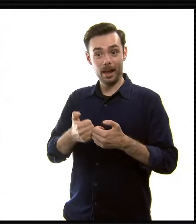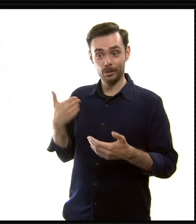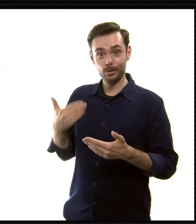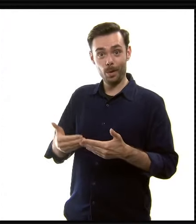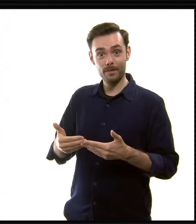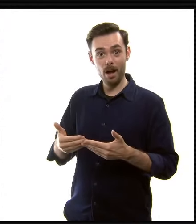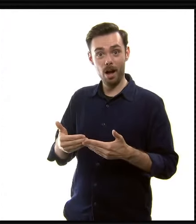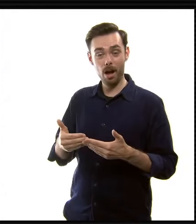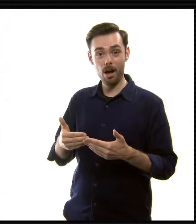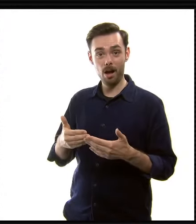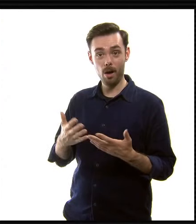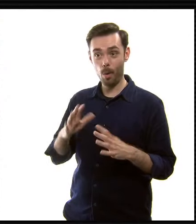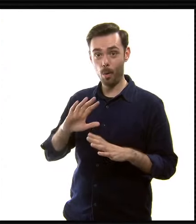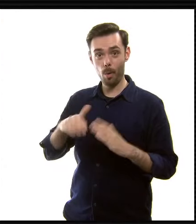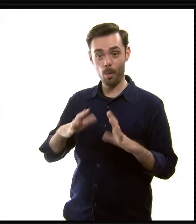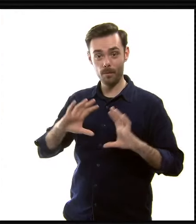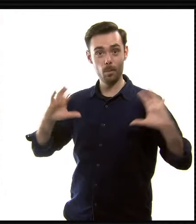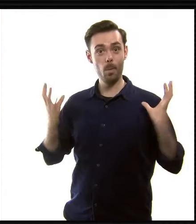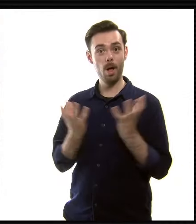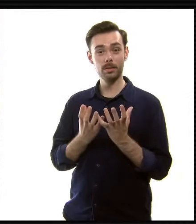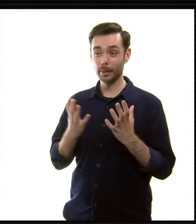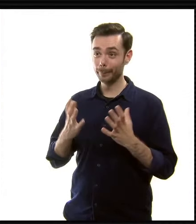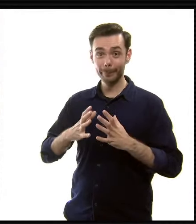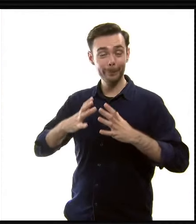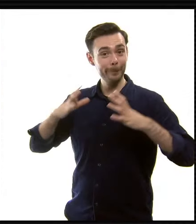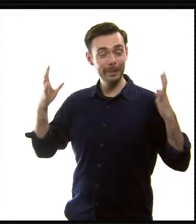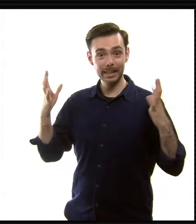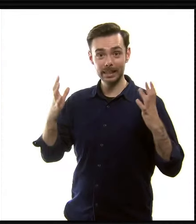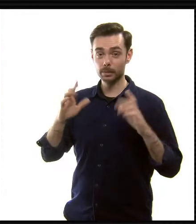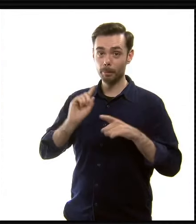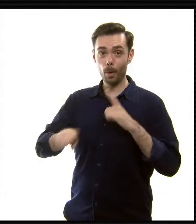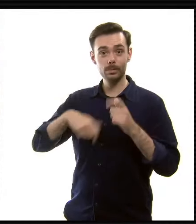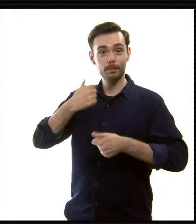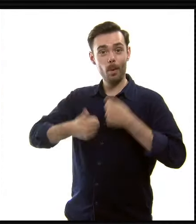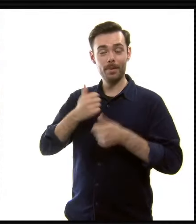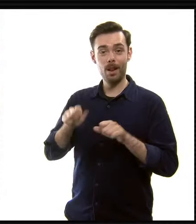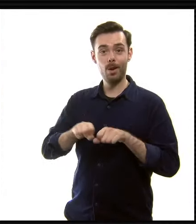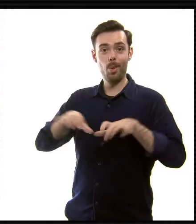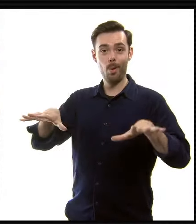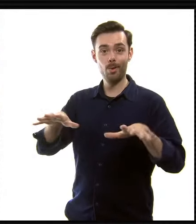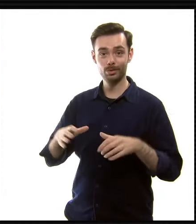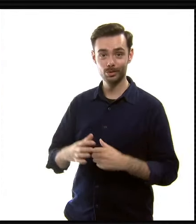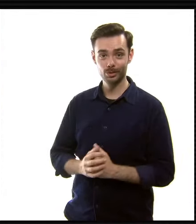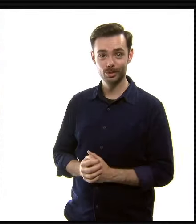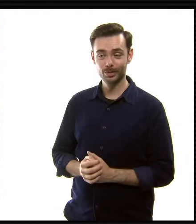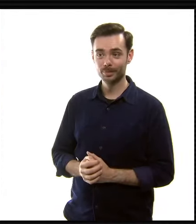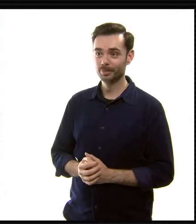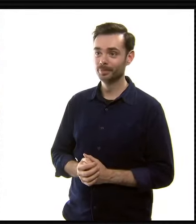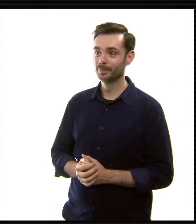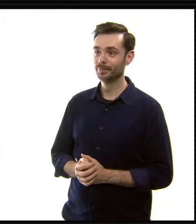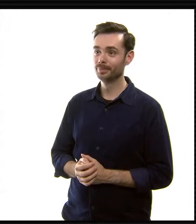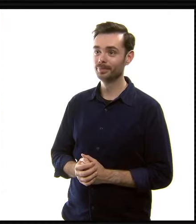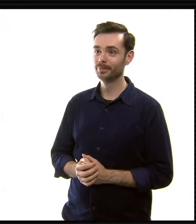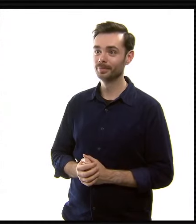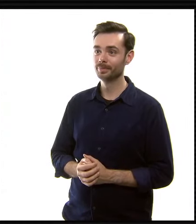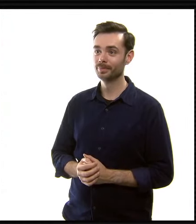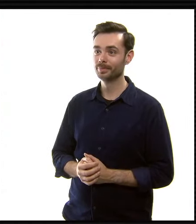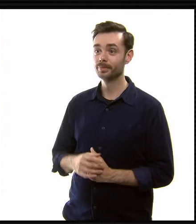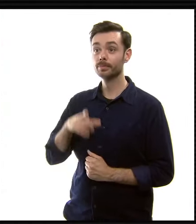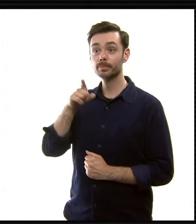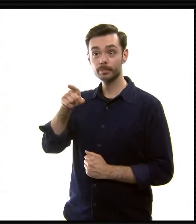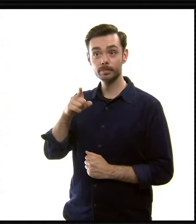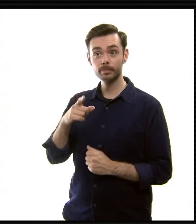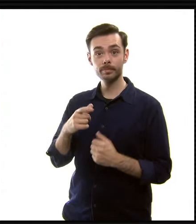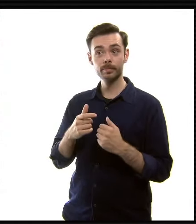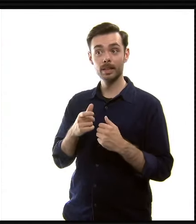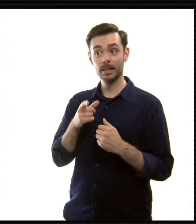biggest LEGO game launch ever anywhere in the entire galaxy. Now, every vehicle you see in the Skywalker Saga is